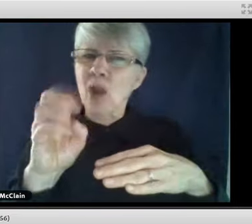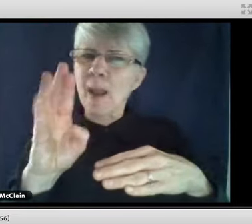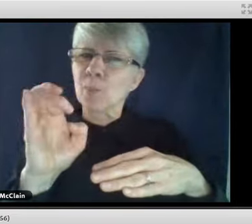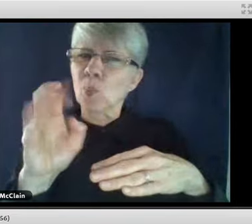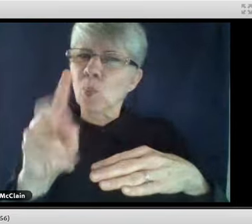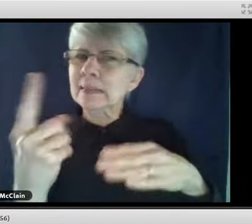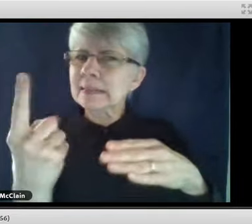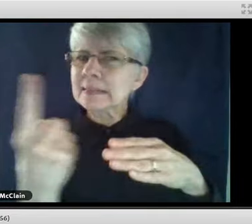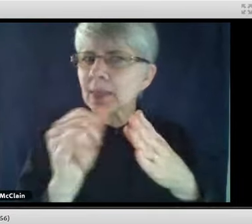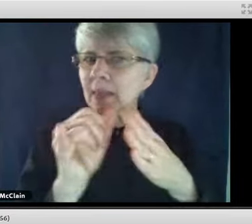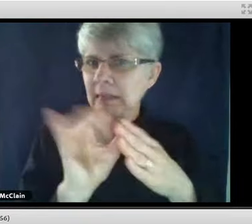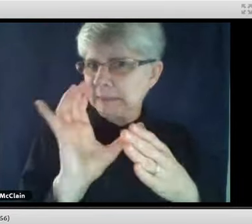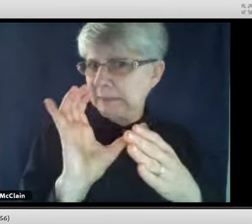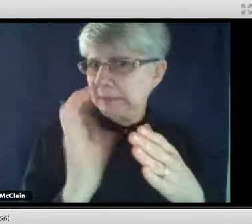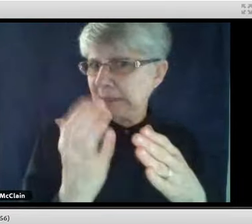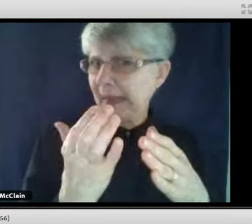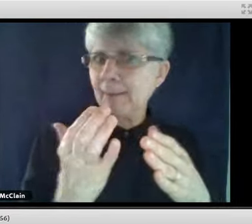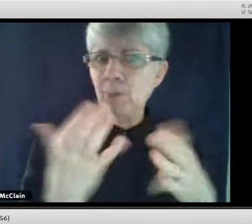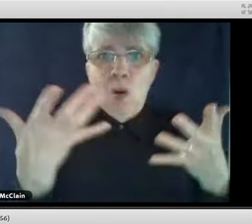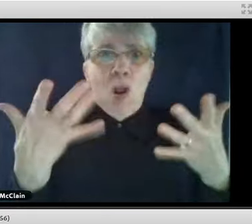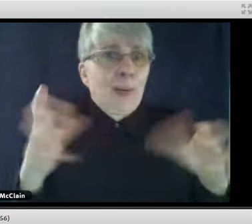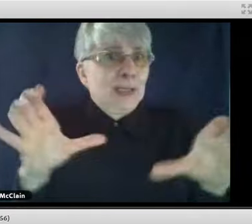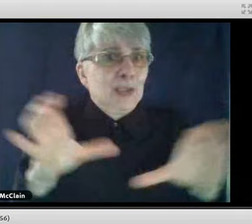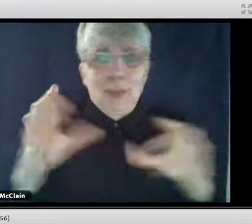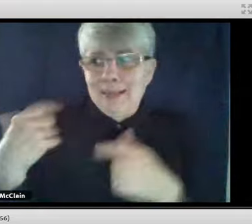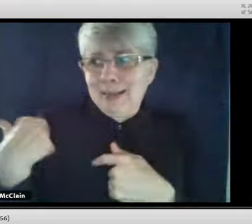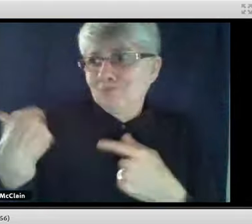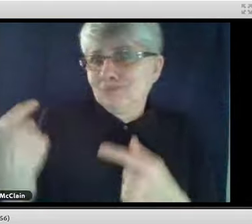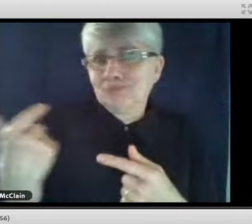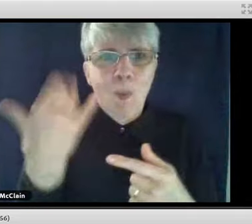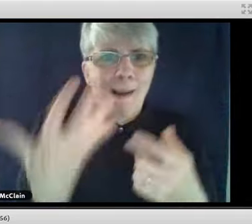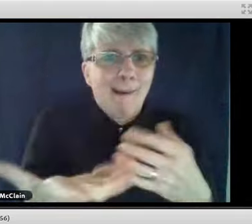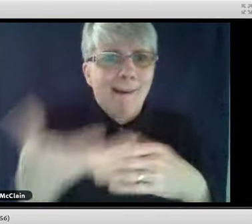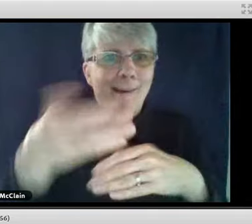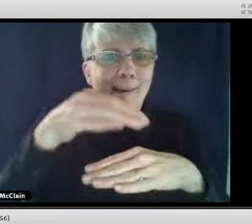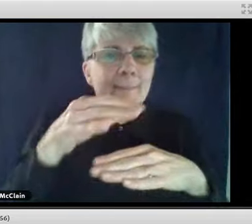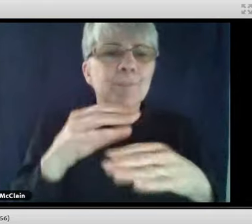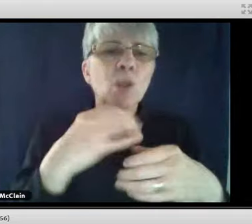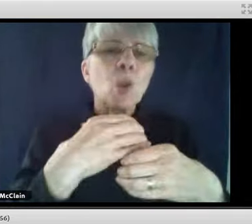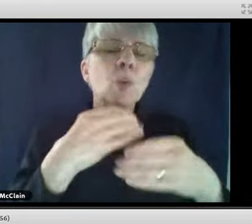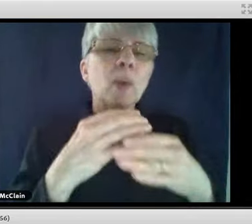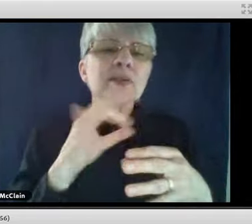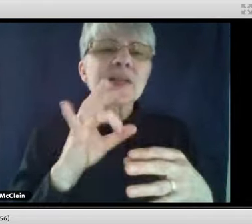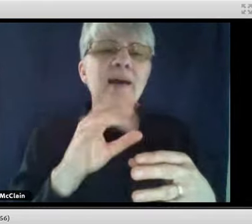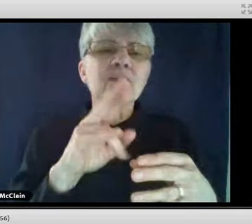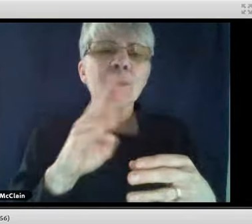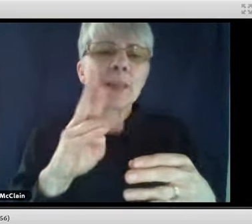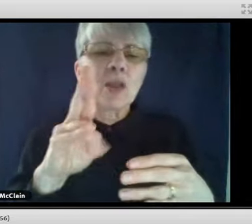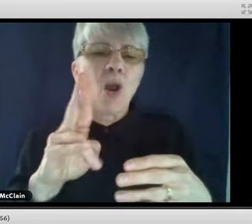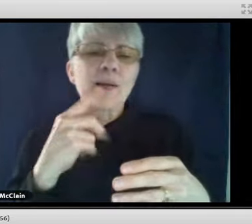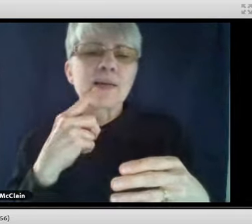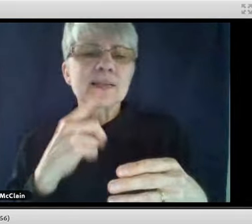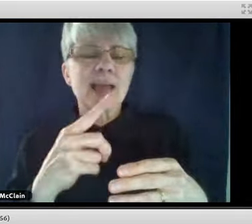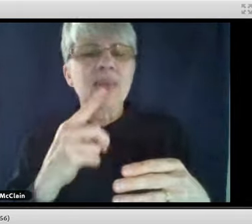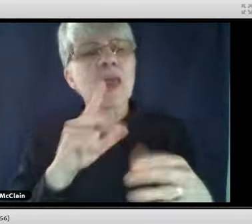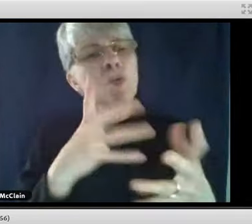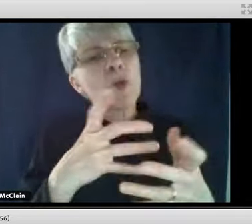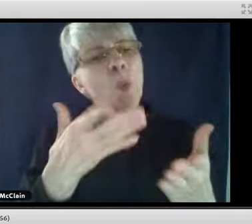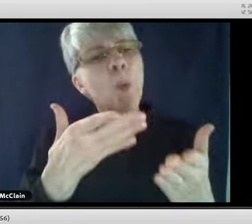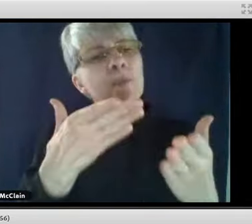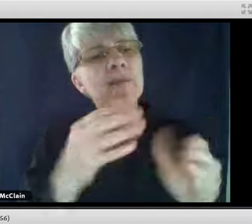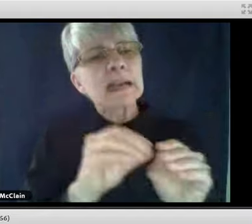that we seem to be already doing. So the creators of FRBR, so IFLA, as to say here, they really wanted to provide